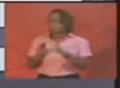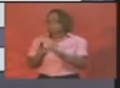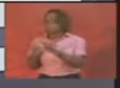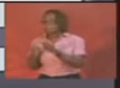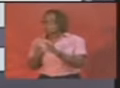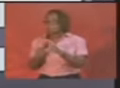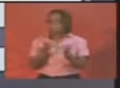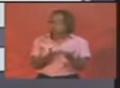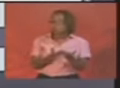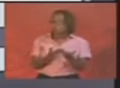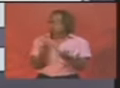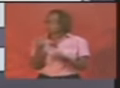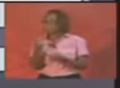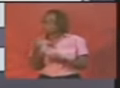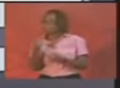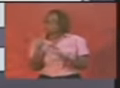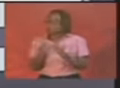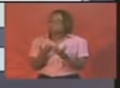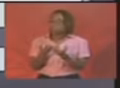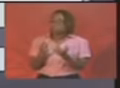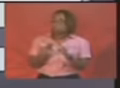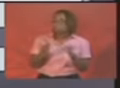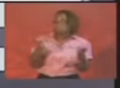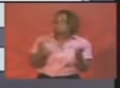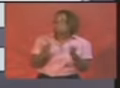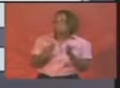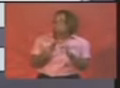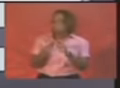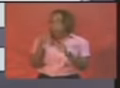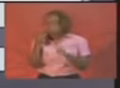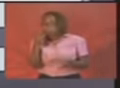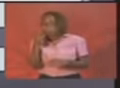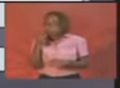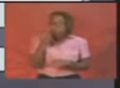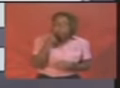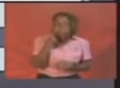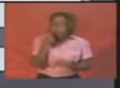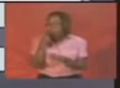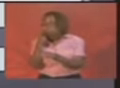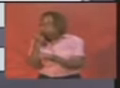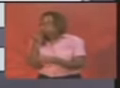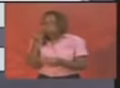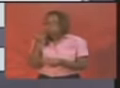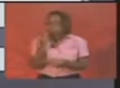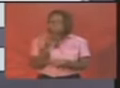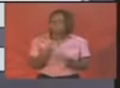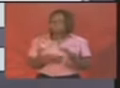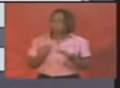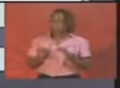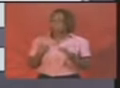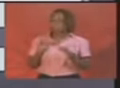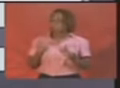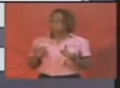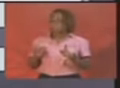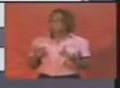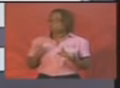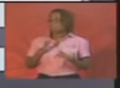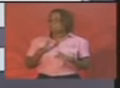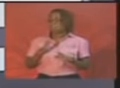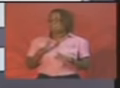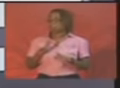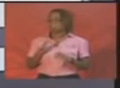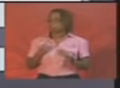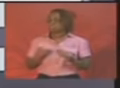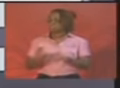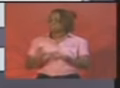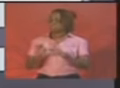as long as we vaccinate and all of us doing our public health measures, then I think this will mitigate